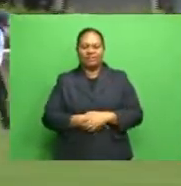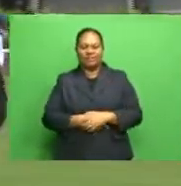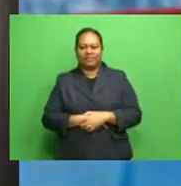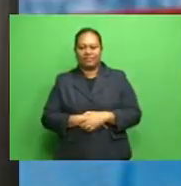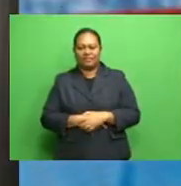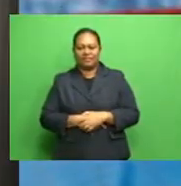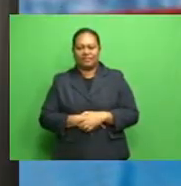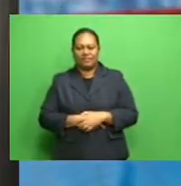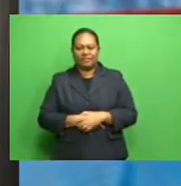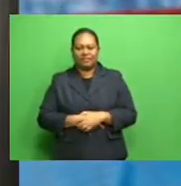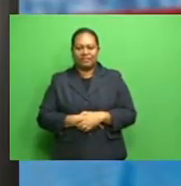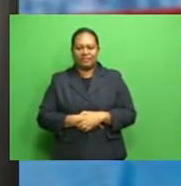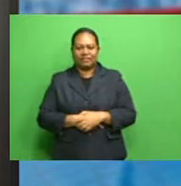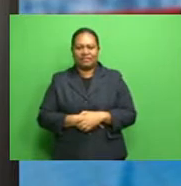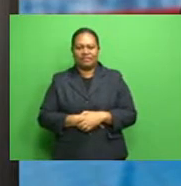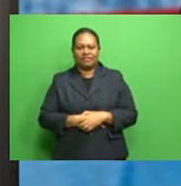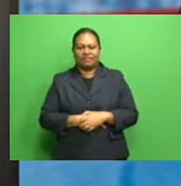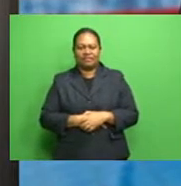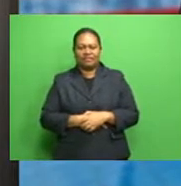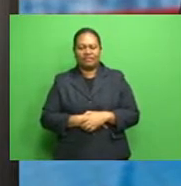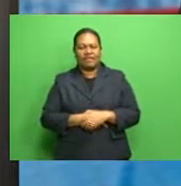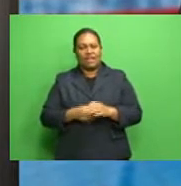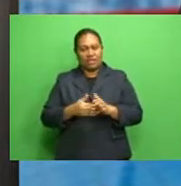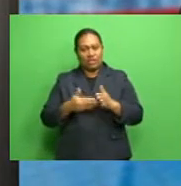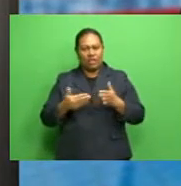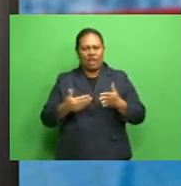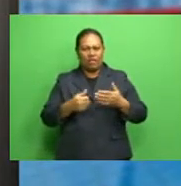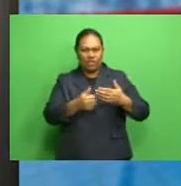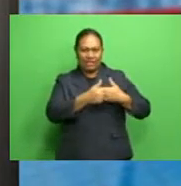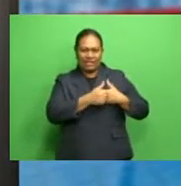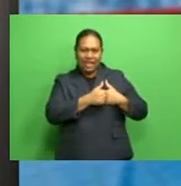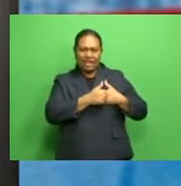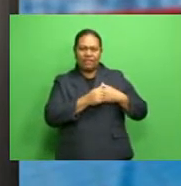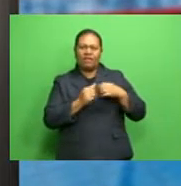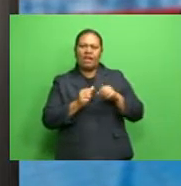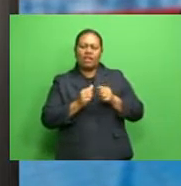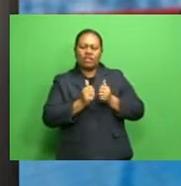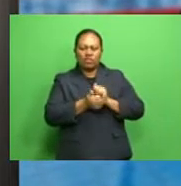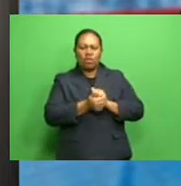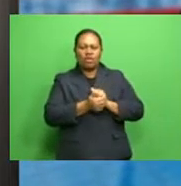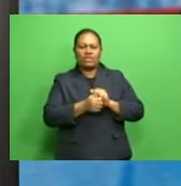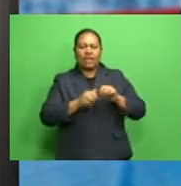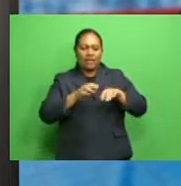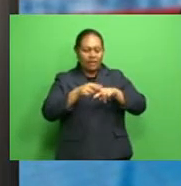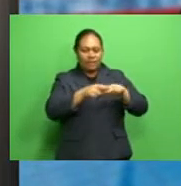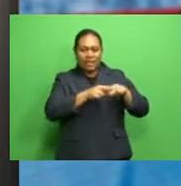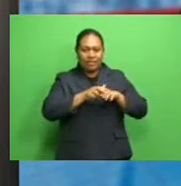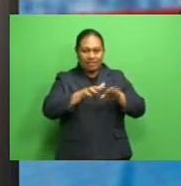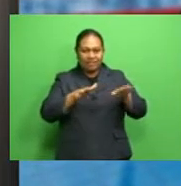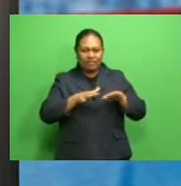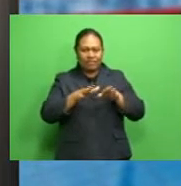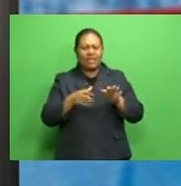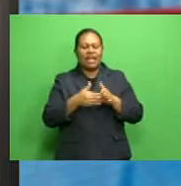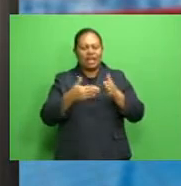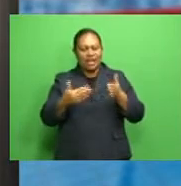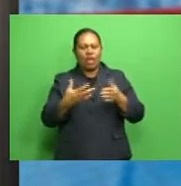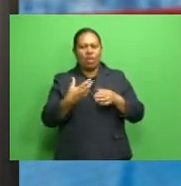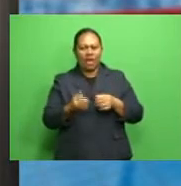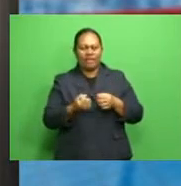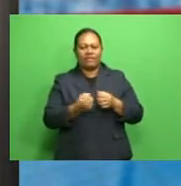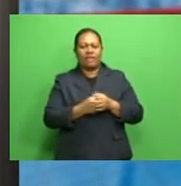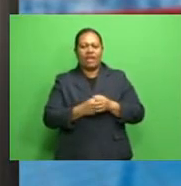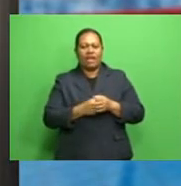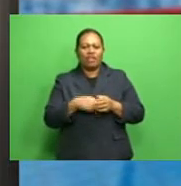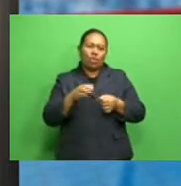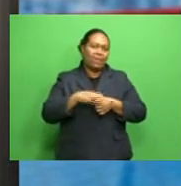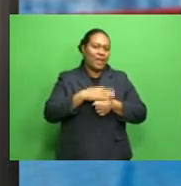Sports. In their bid for safe sports, Fiji Swimming has its teams on the ground, ensuring swimmers